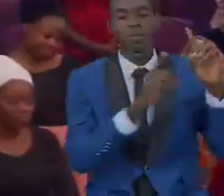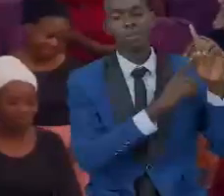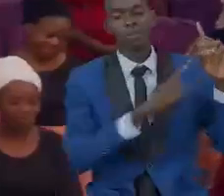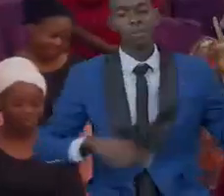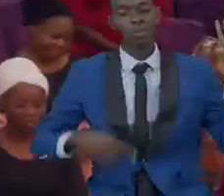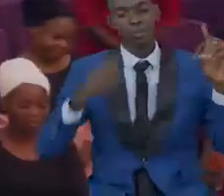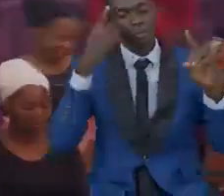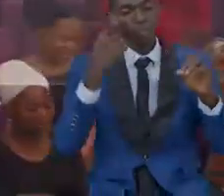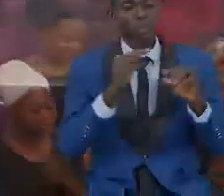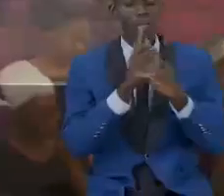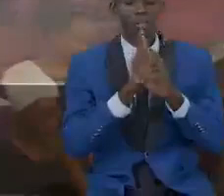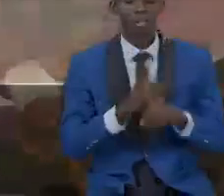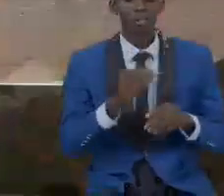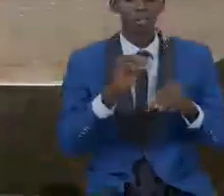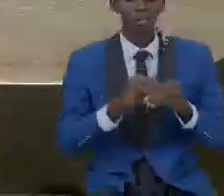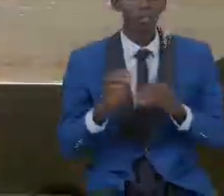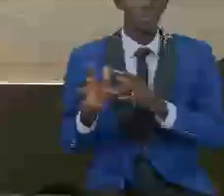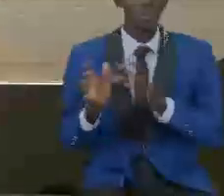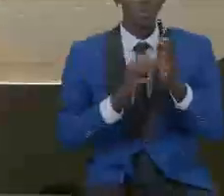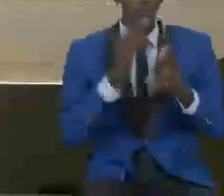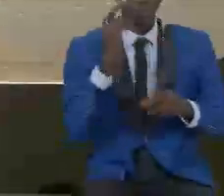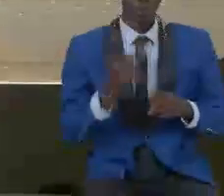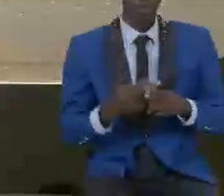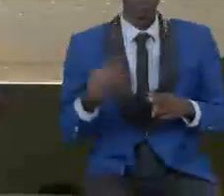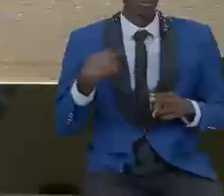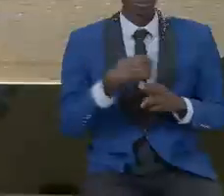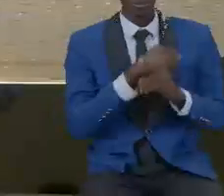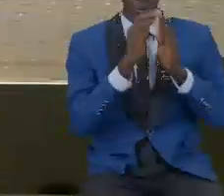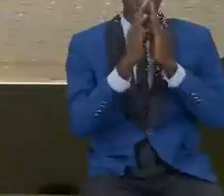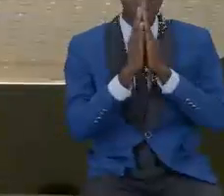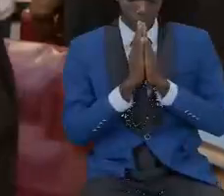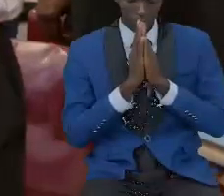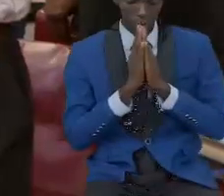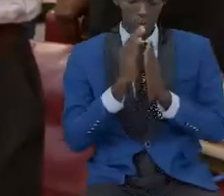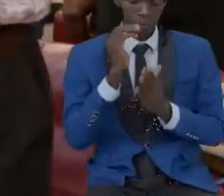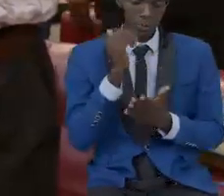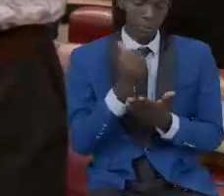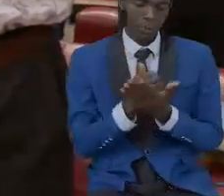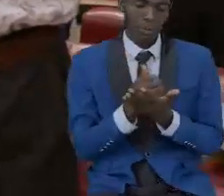for the answer in Jesus name we pray